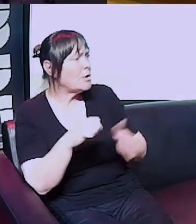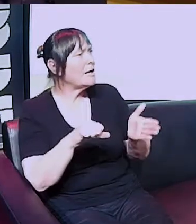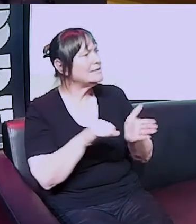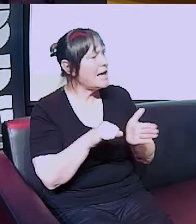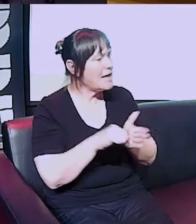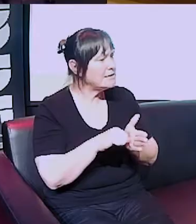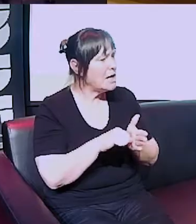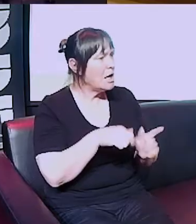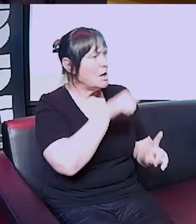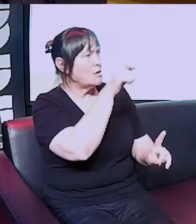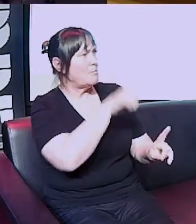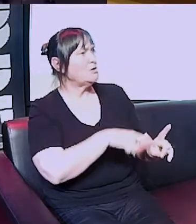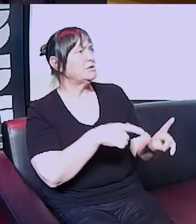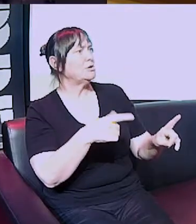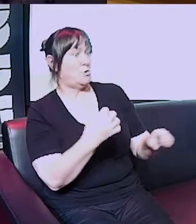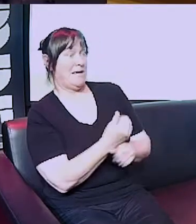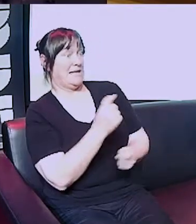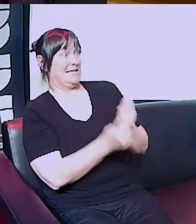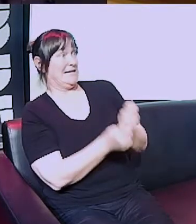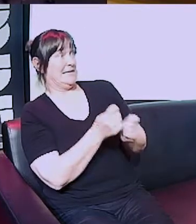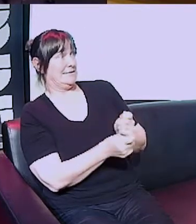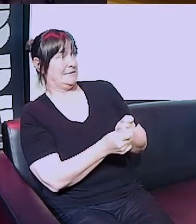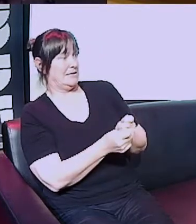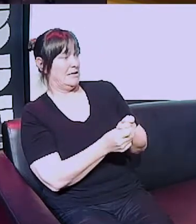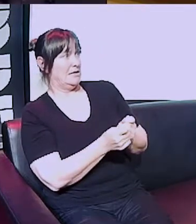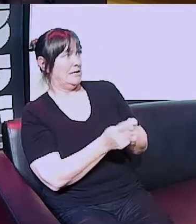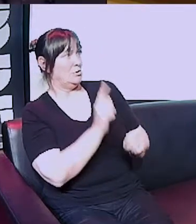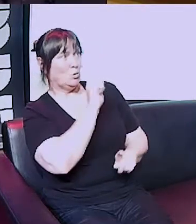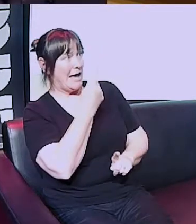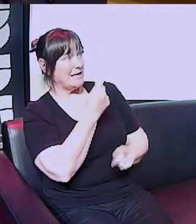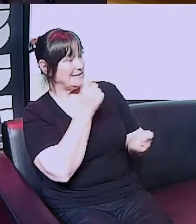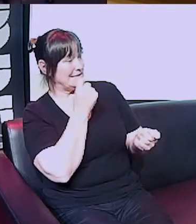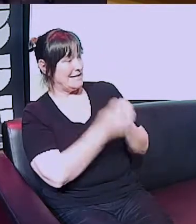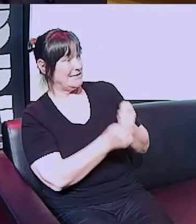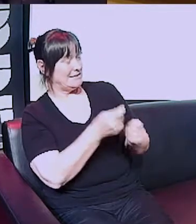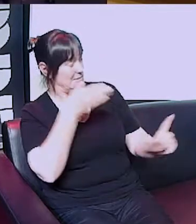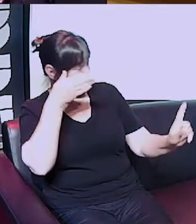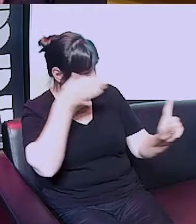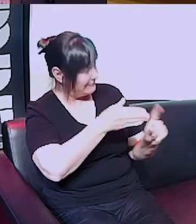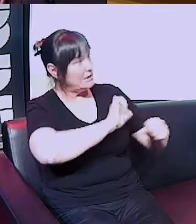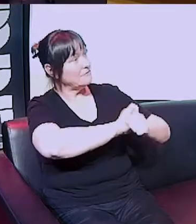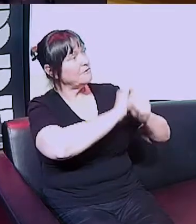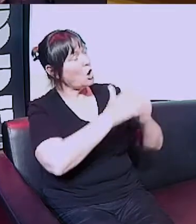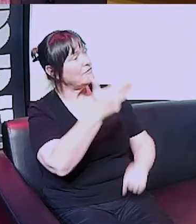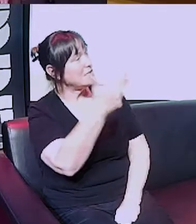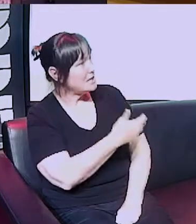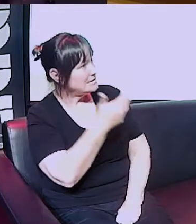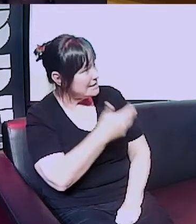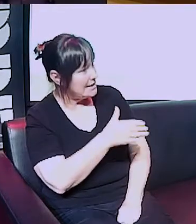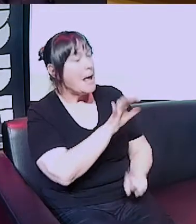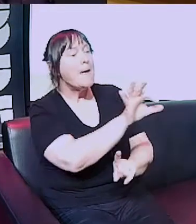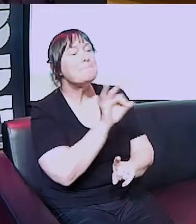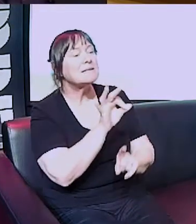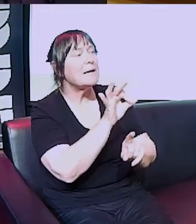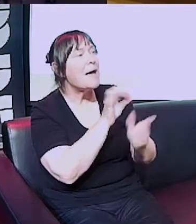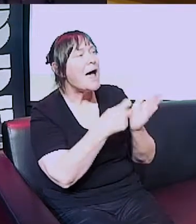the person who invented the test said you cannot test for COVID-19. It's picking up RNA, which